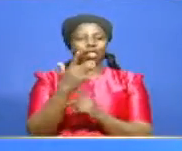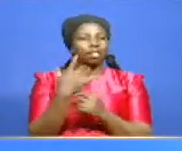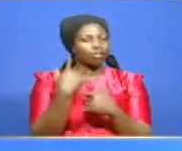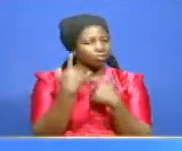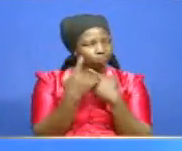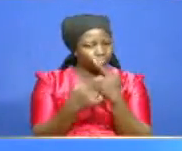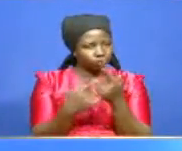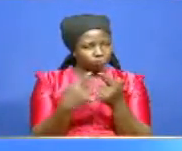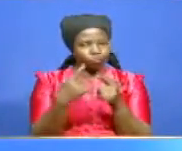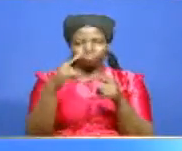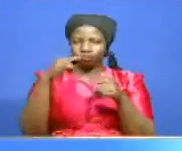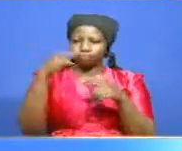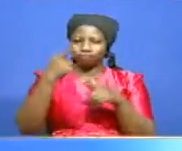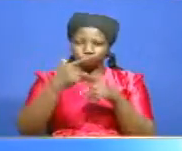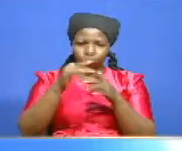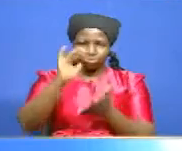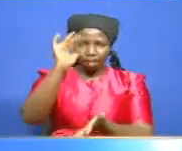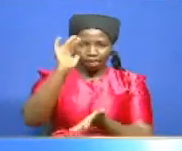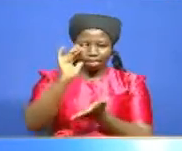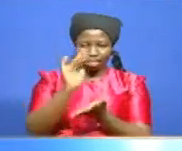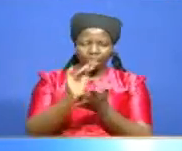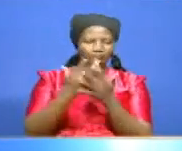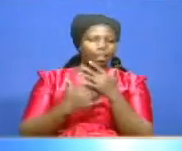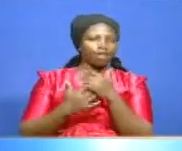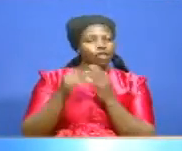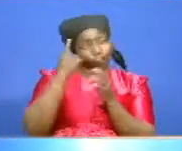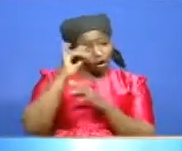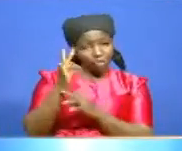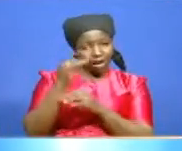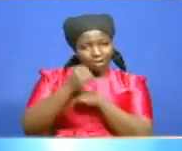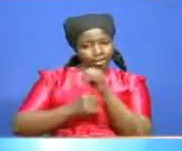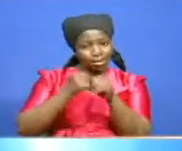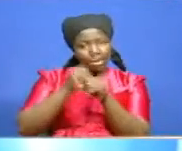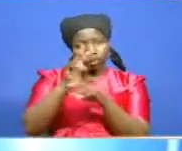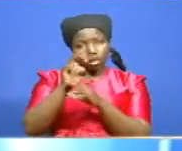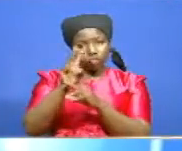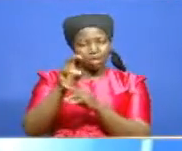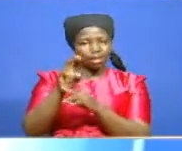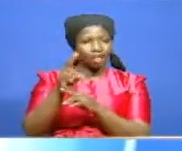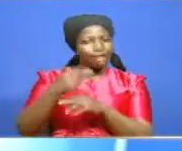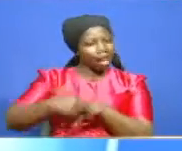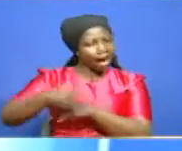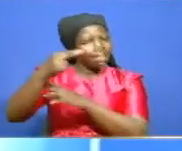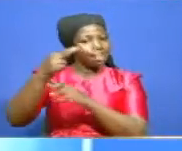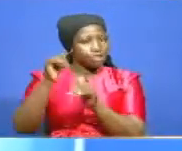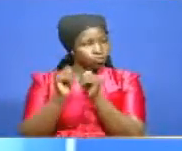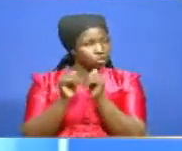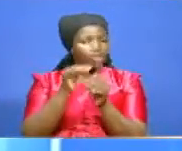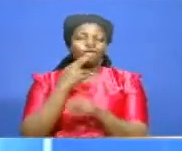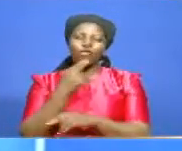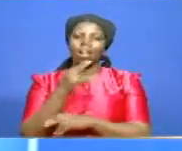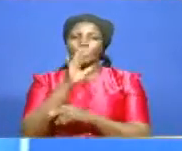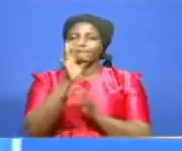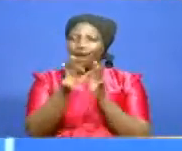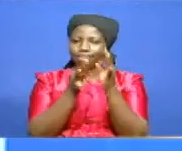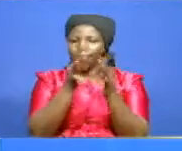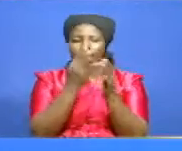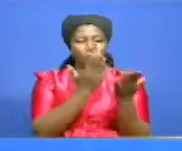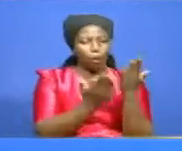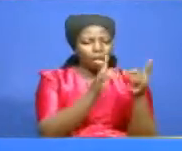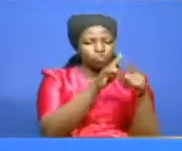a downward trend for the third year in 2020. The highest mark was 433 compared